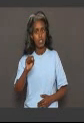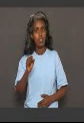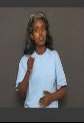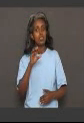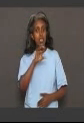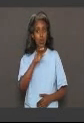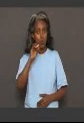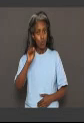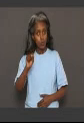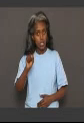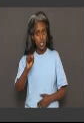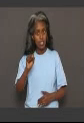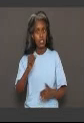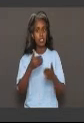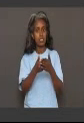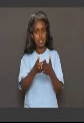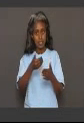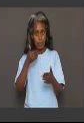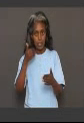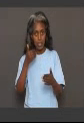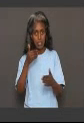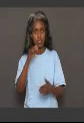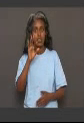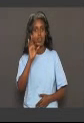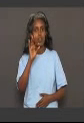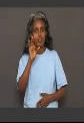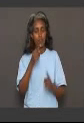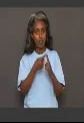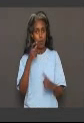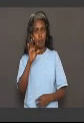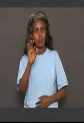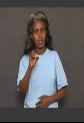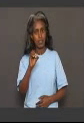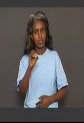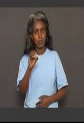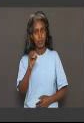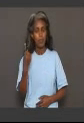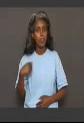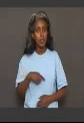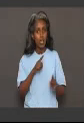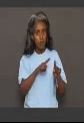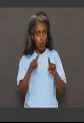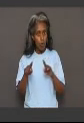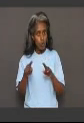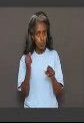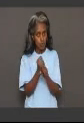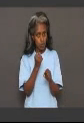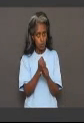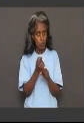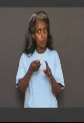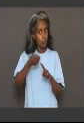the cosine is subtracted from 90. We can also do it